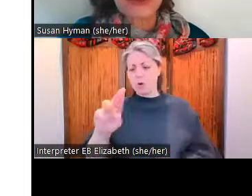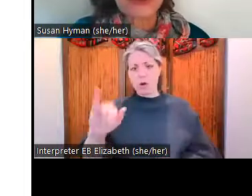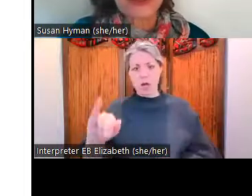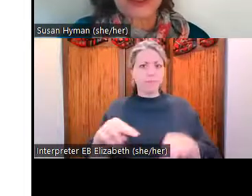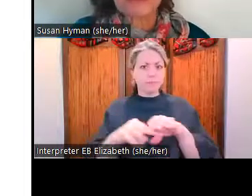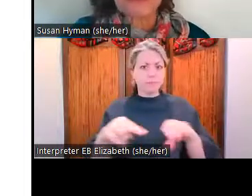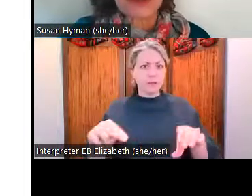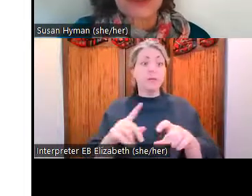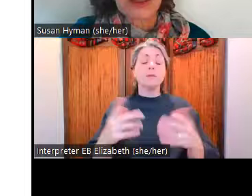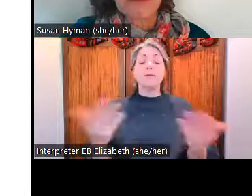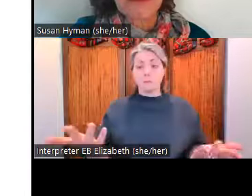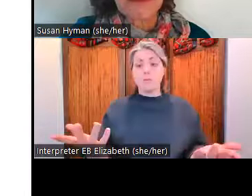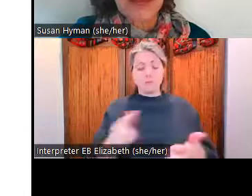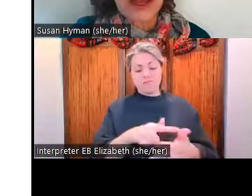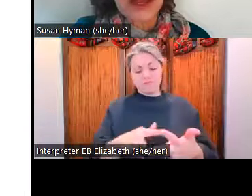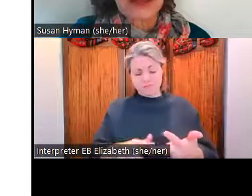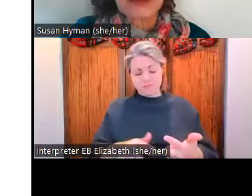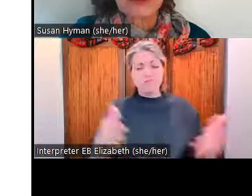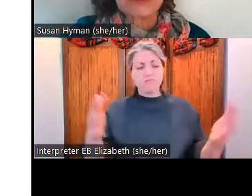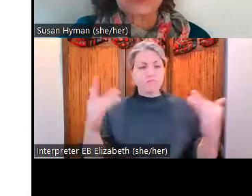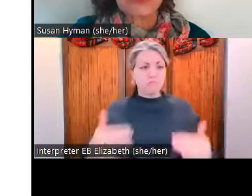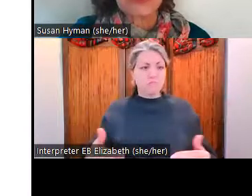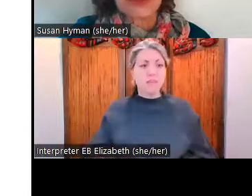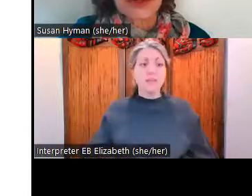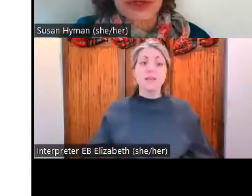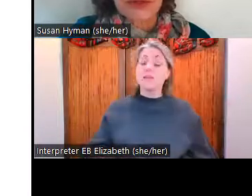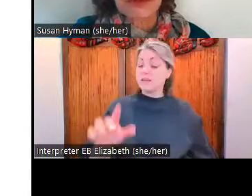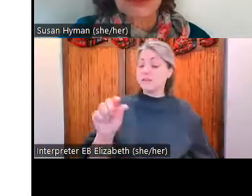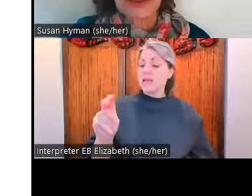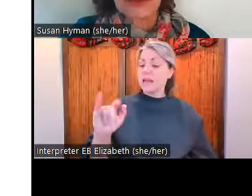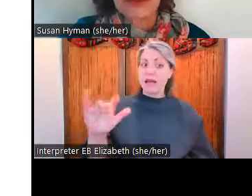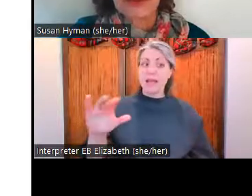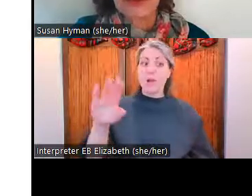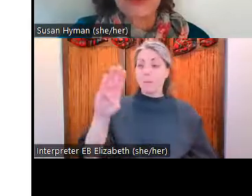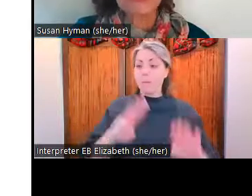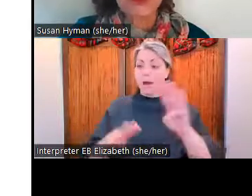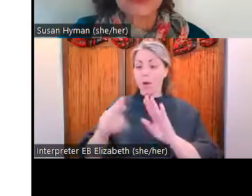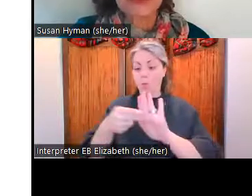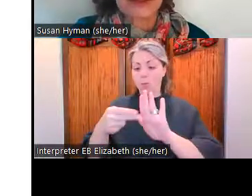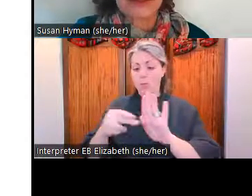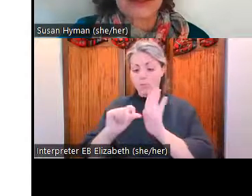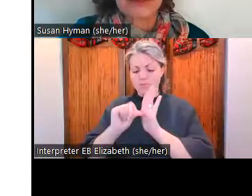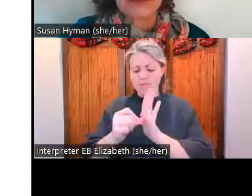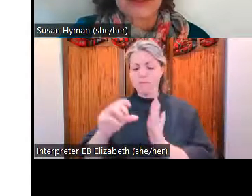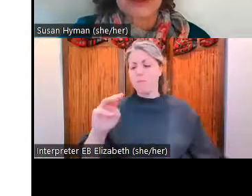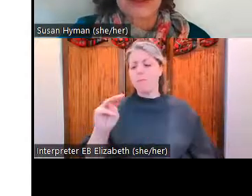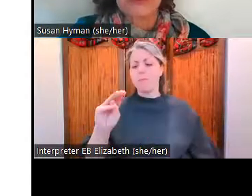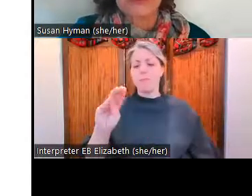biologic reasons that may be associated with autism in terms of brain